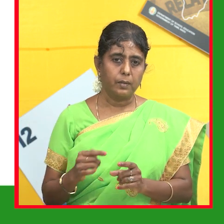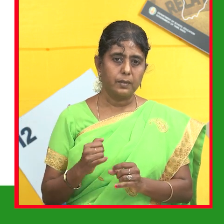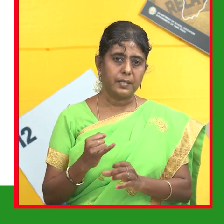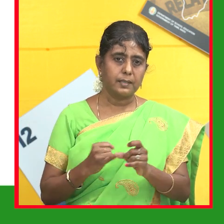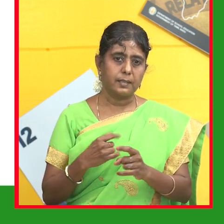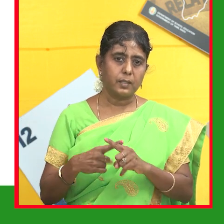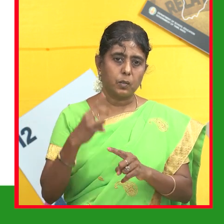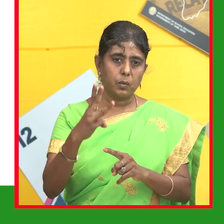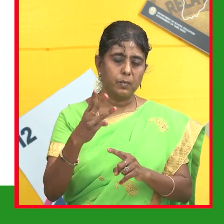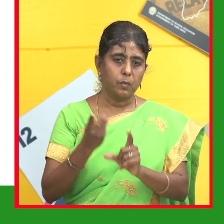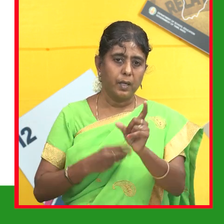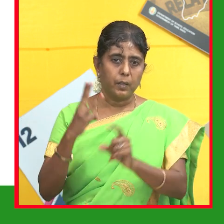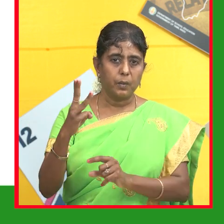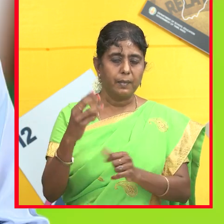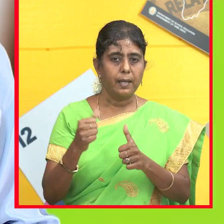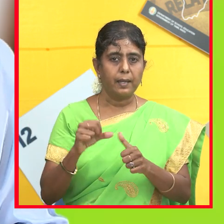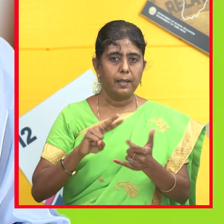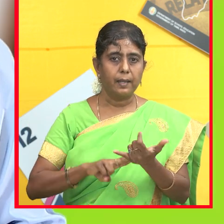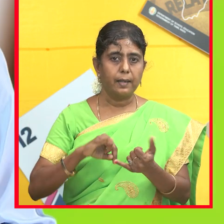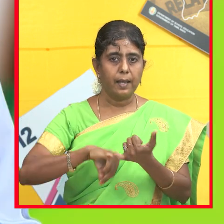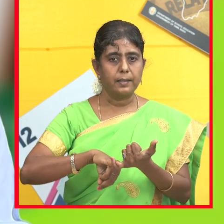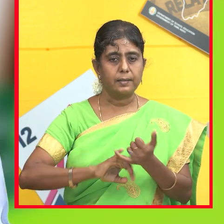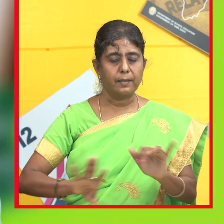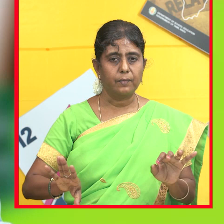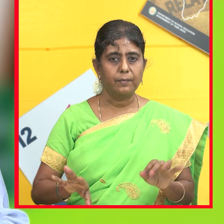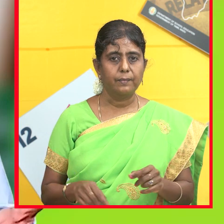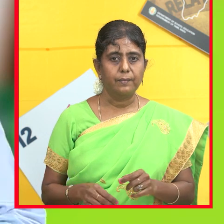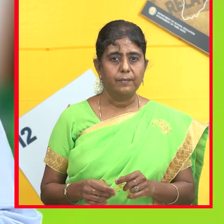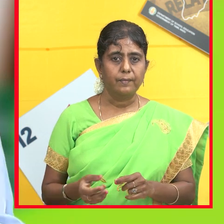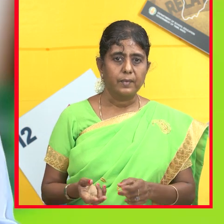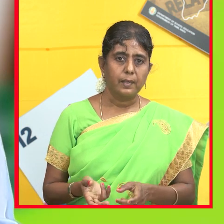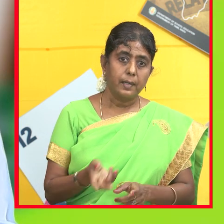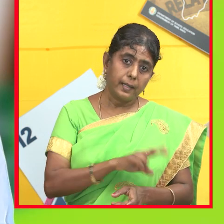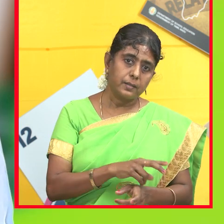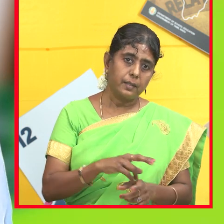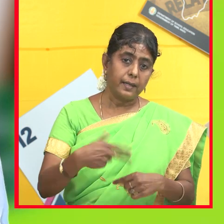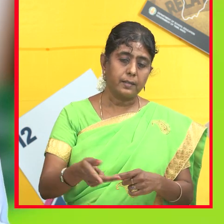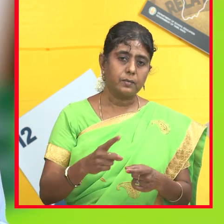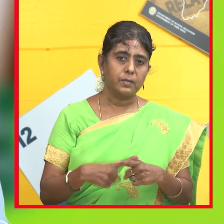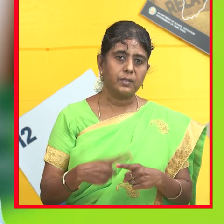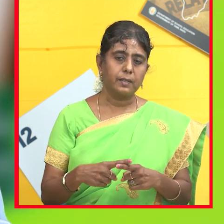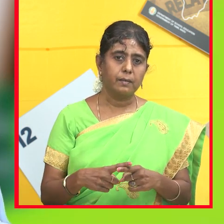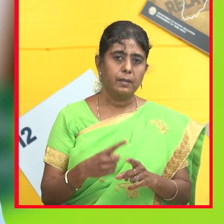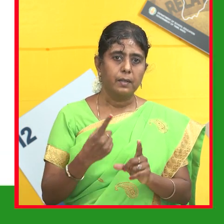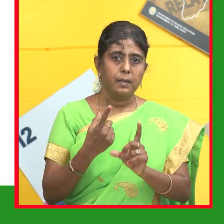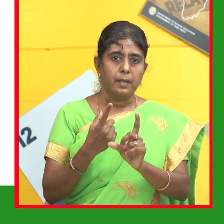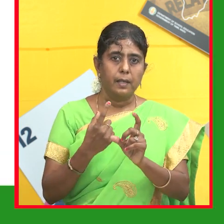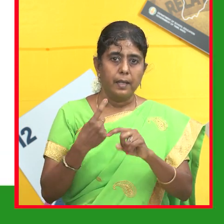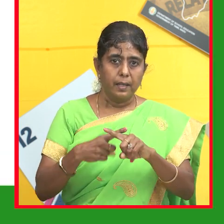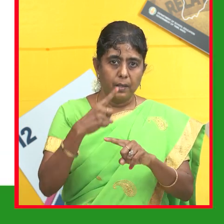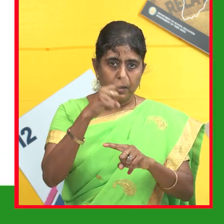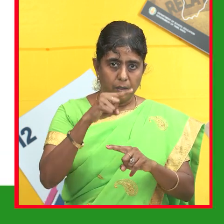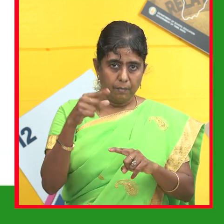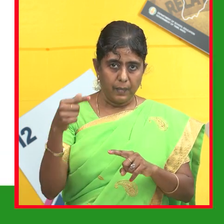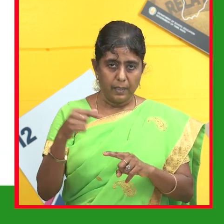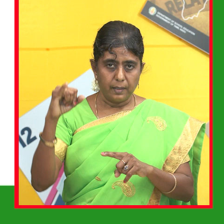very simple now, 6x cube y cube become the answer. Now the next question is x square minus 16